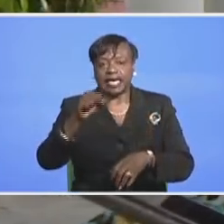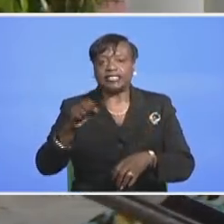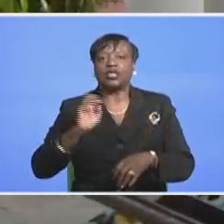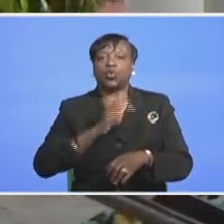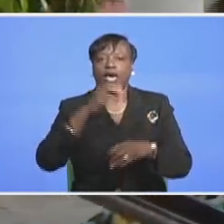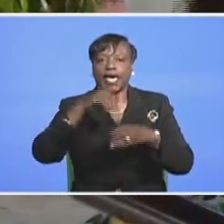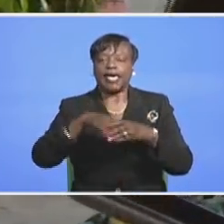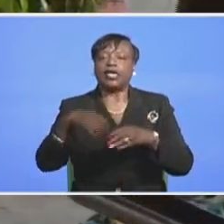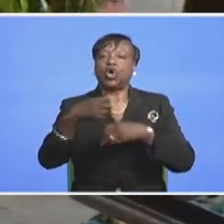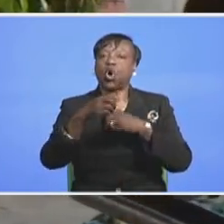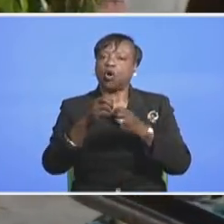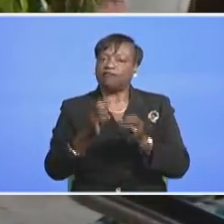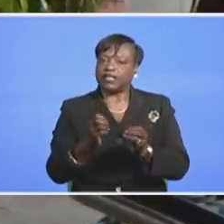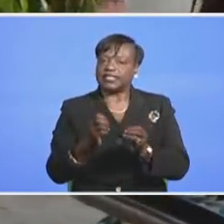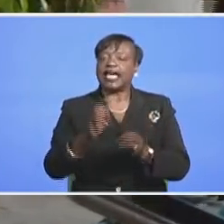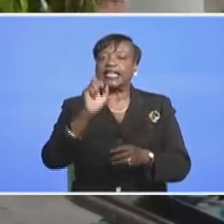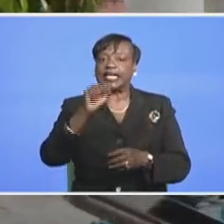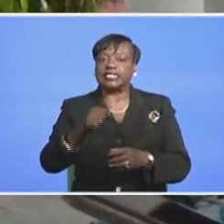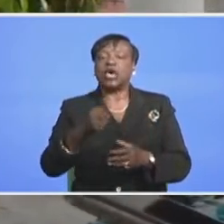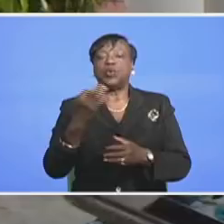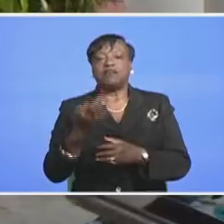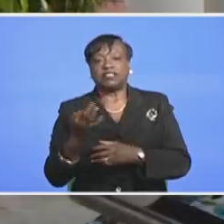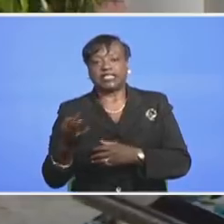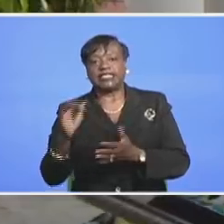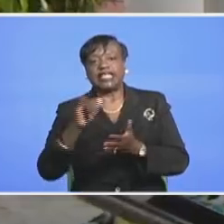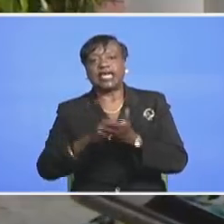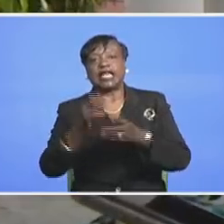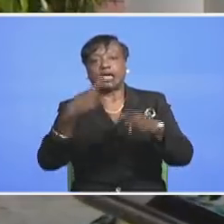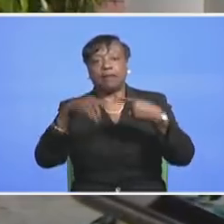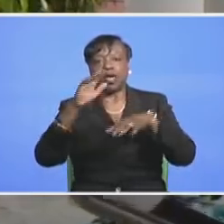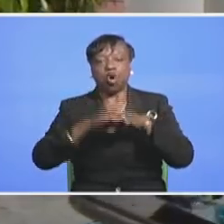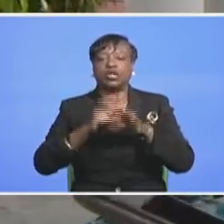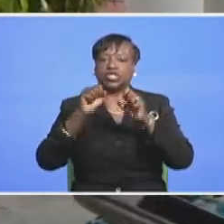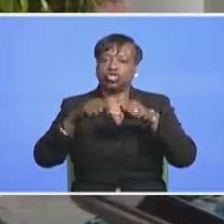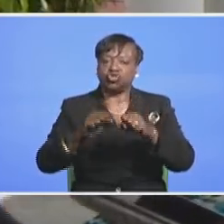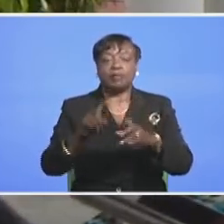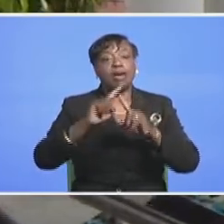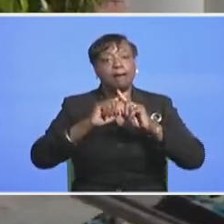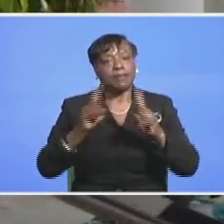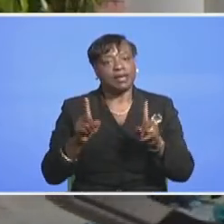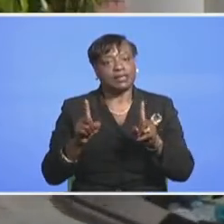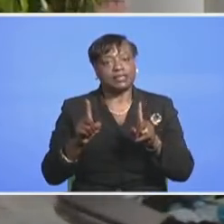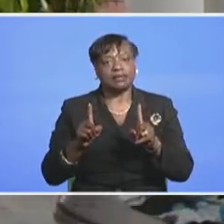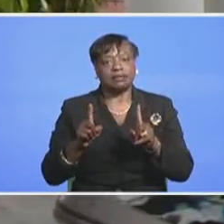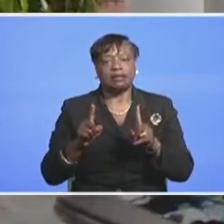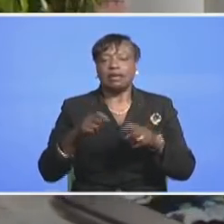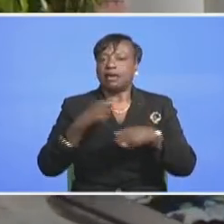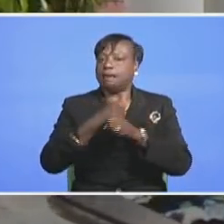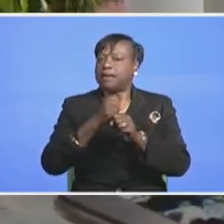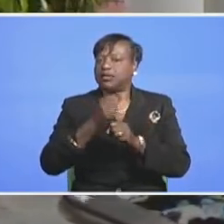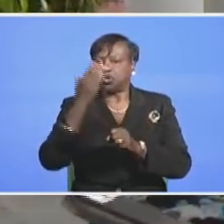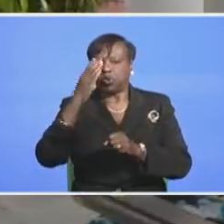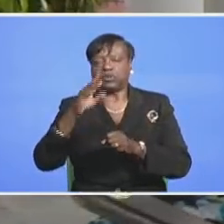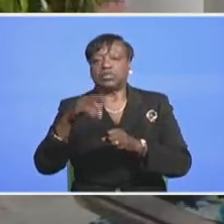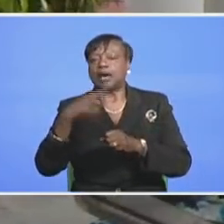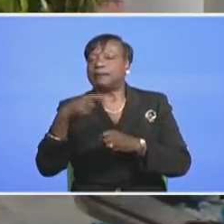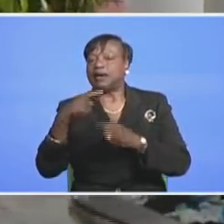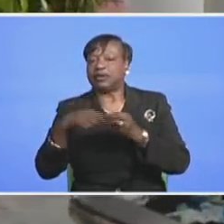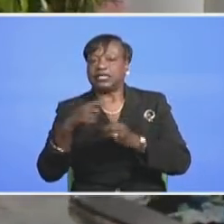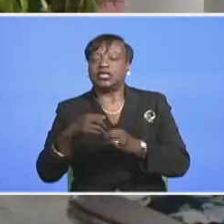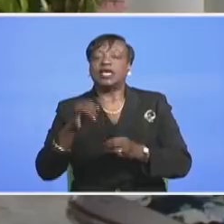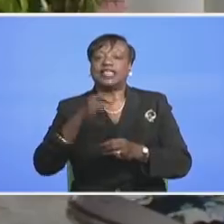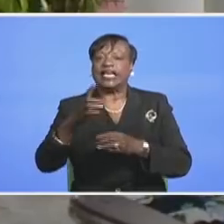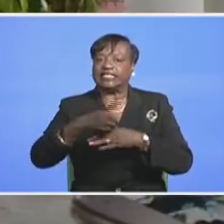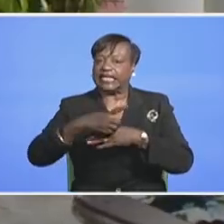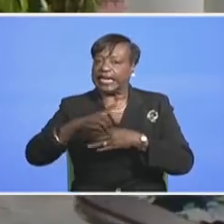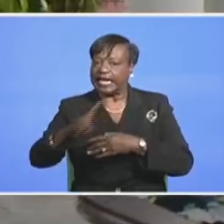on stream, and yes, we are facilitating that coming on stream, but make no bones about it. They delayed the project, they